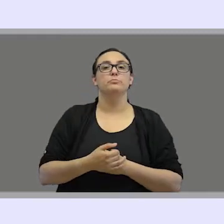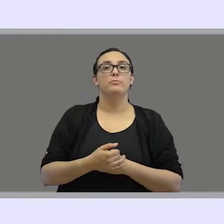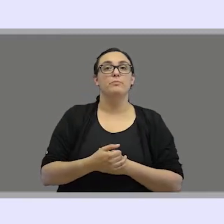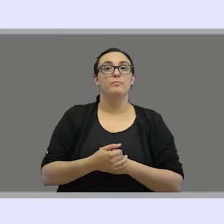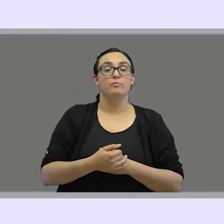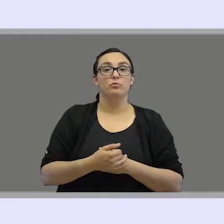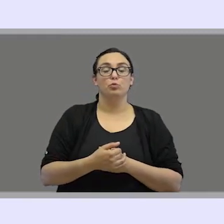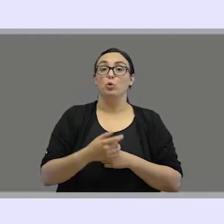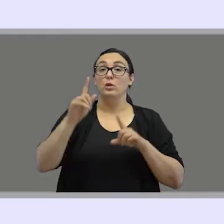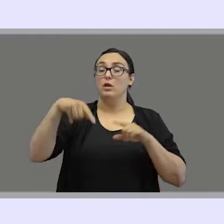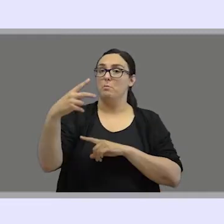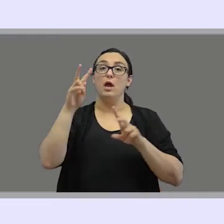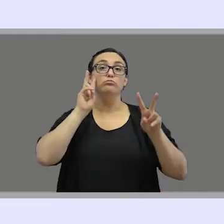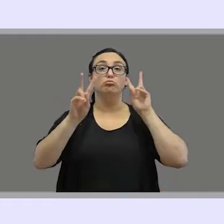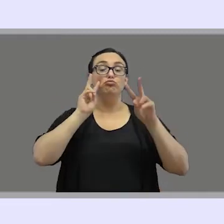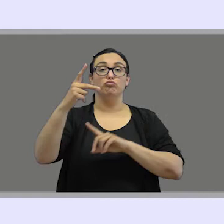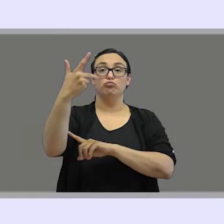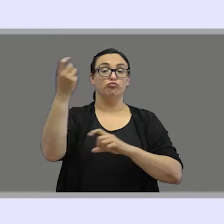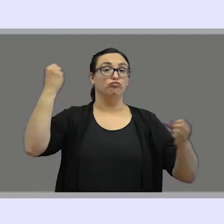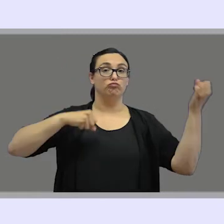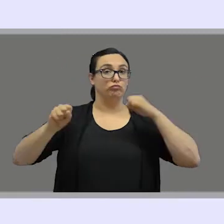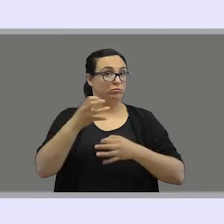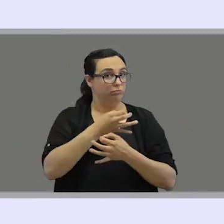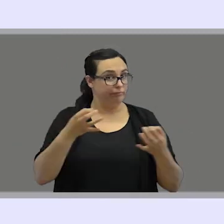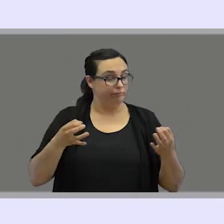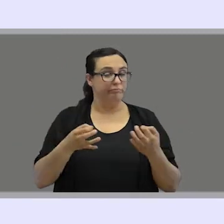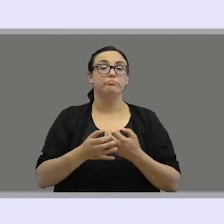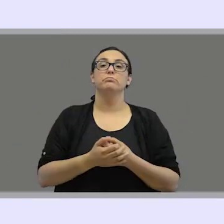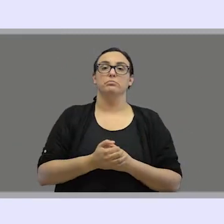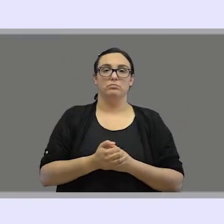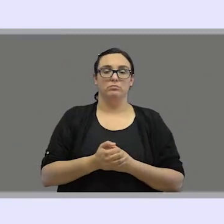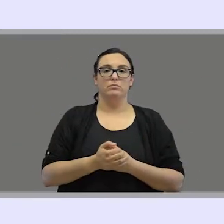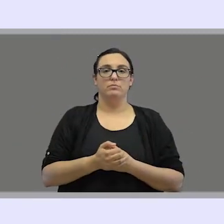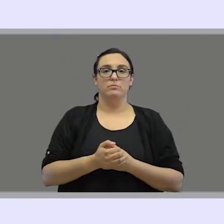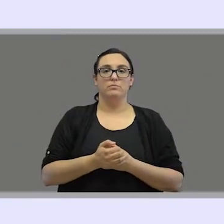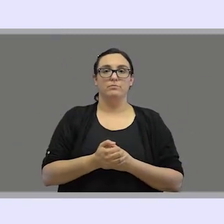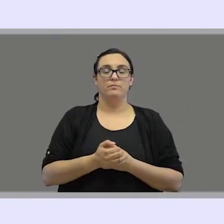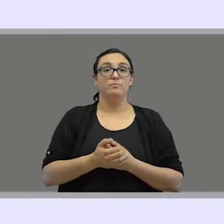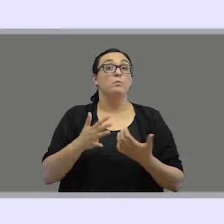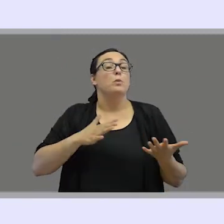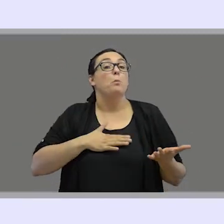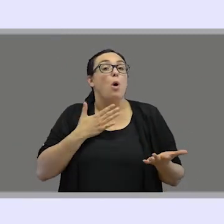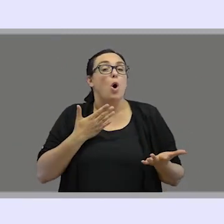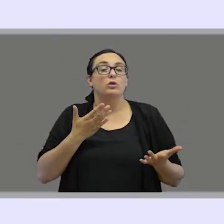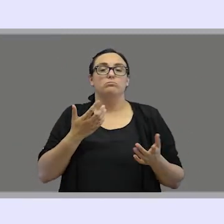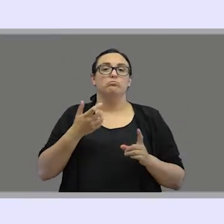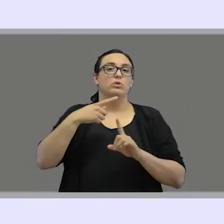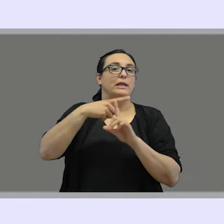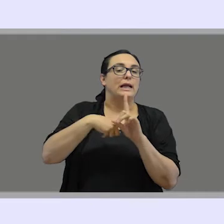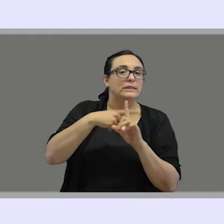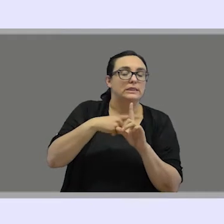also enables a better visibility of the articulators, but it might be the case that in